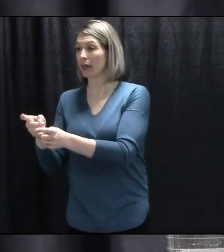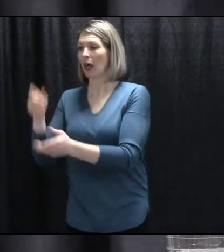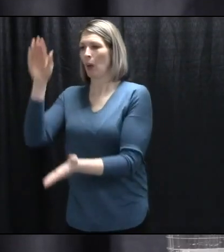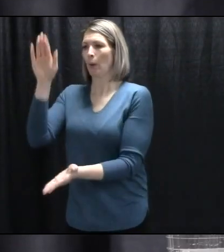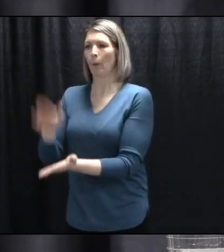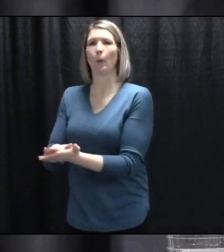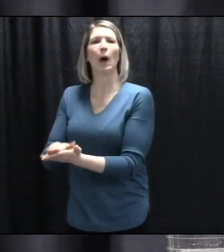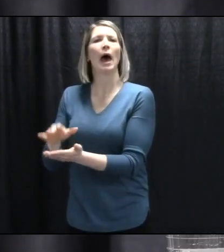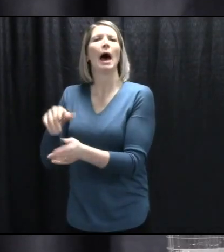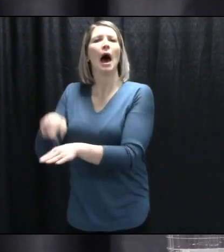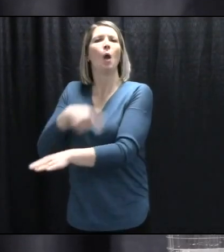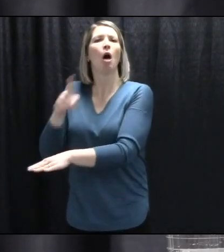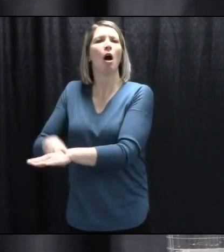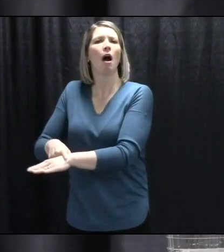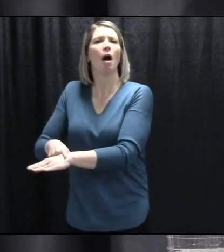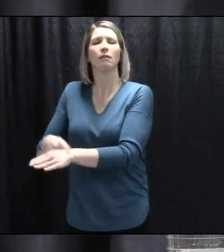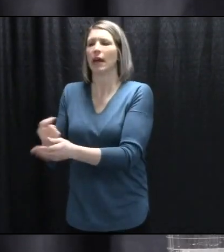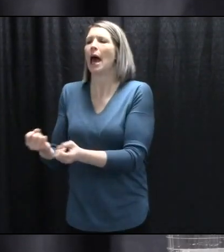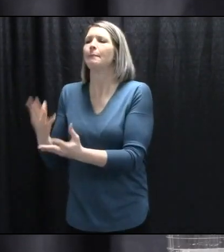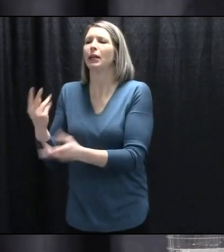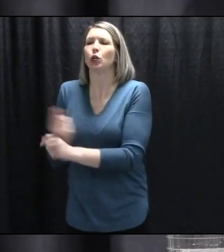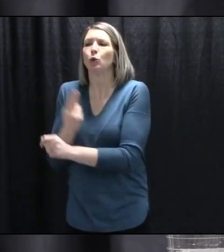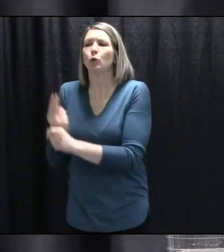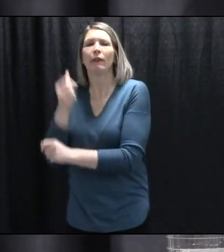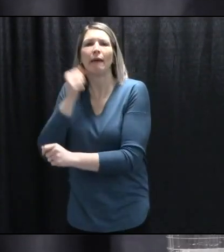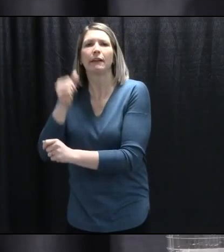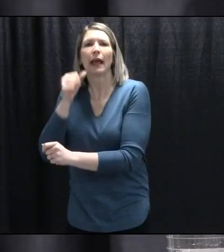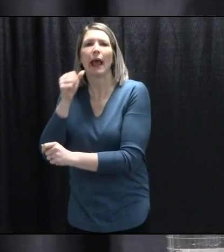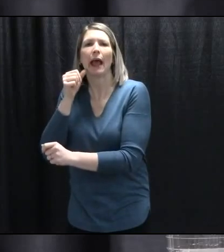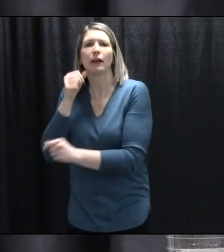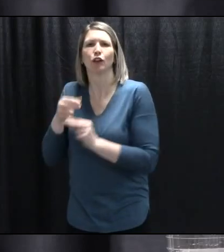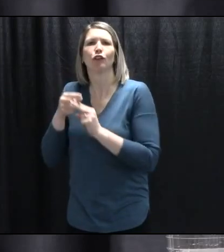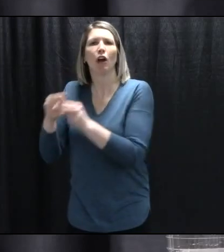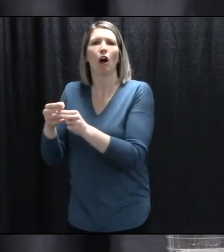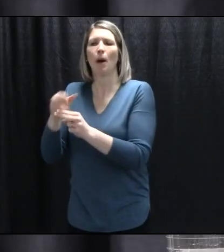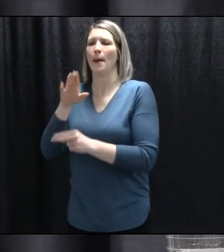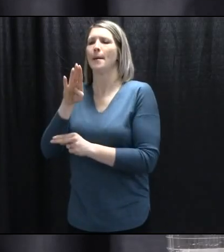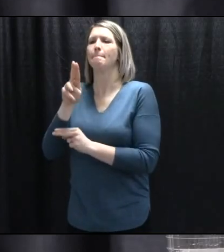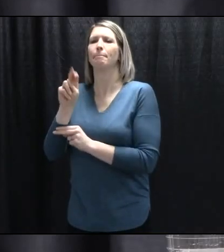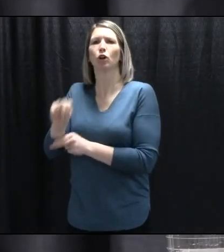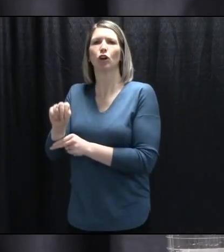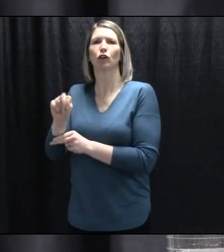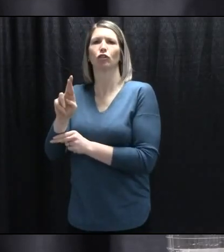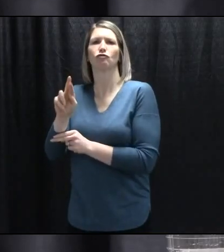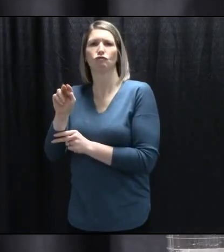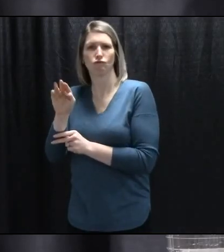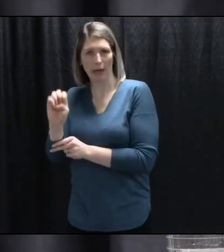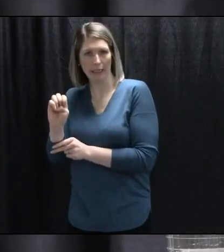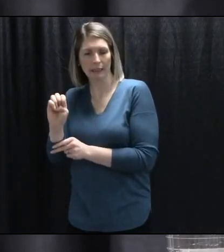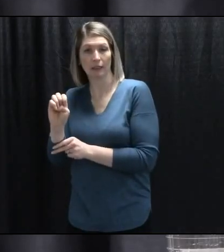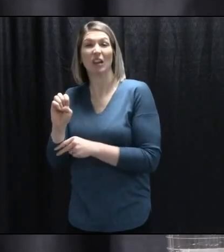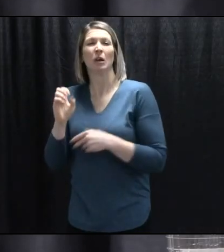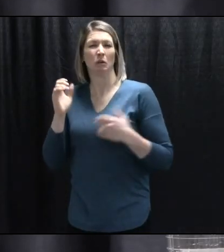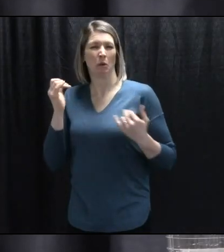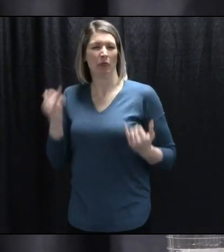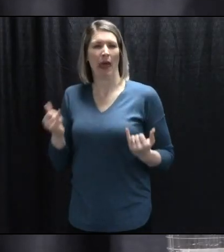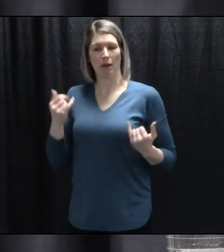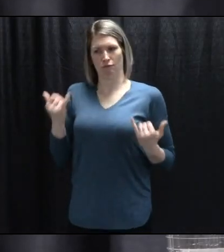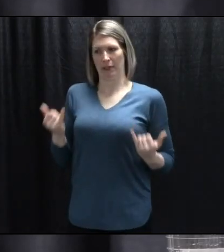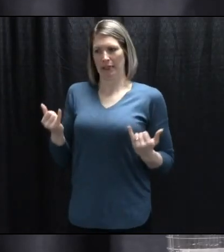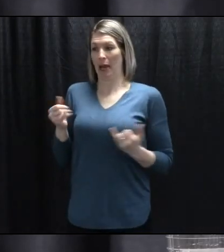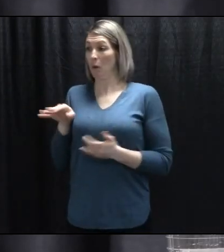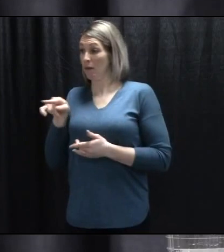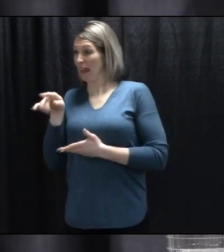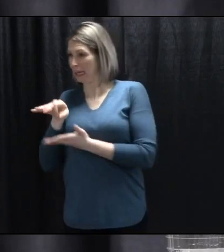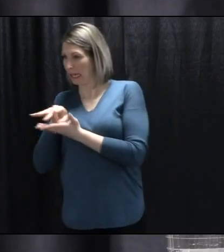date when the system works. At the moment, we have, depending on your particular PPE,